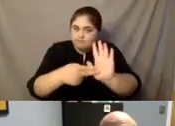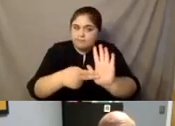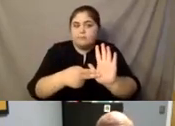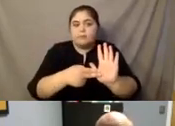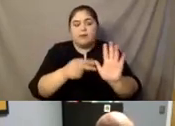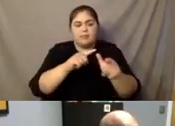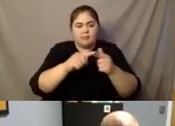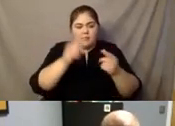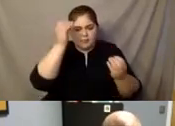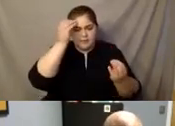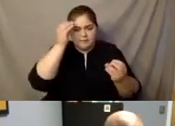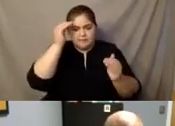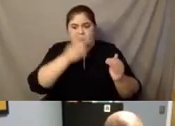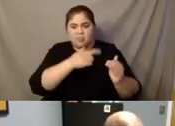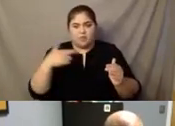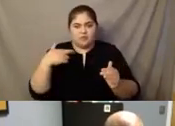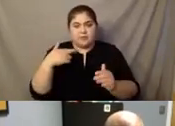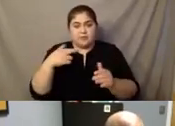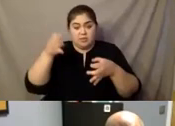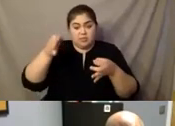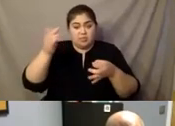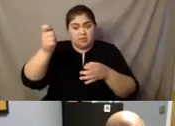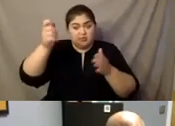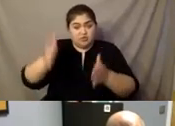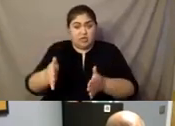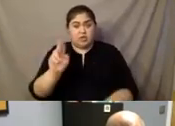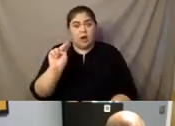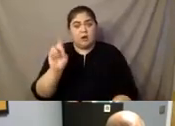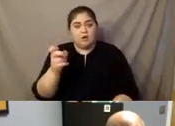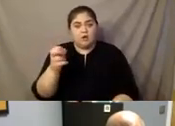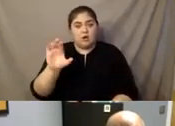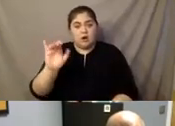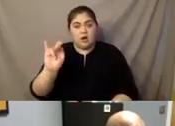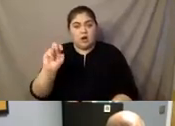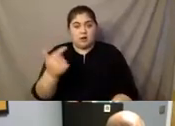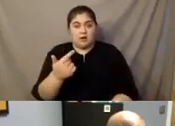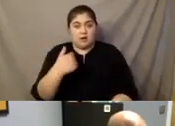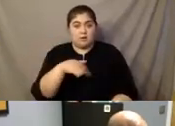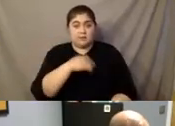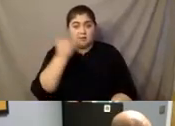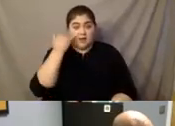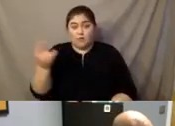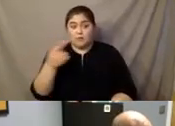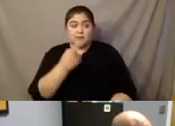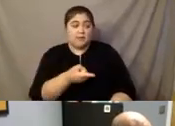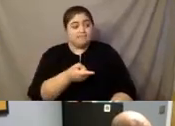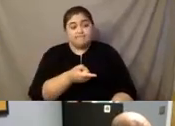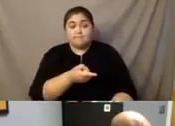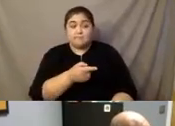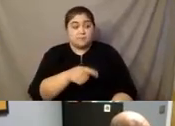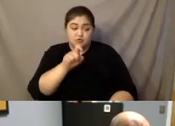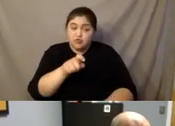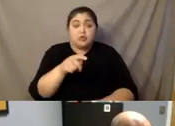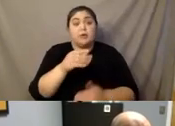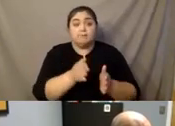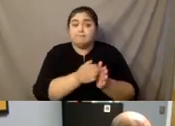risk of the judge undercutting us, because if we don't give anything up as the prosecution, if we throw the book at somebody and say, okay, plead guilty to everything,